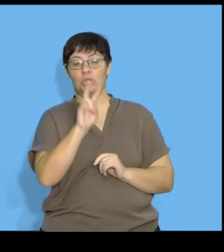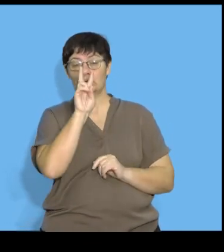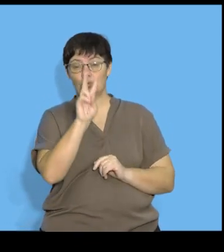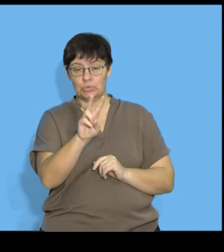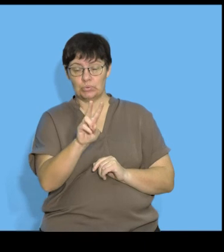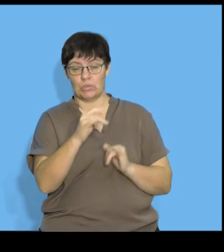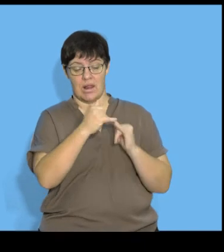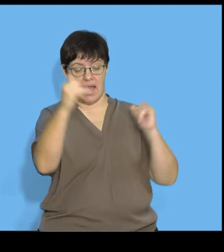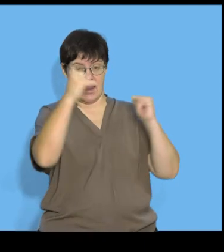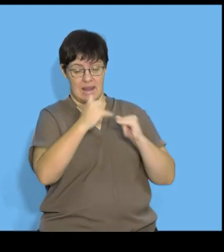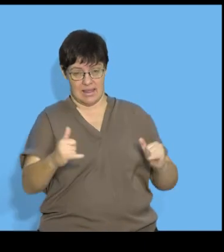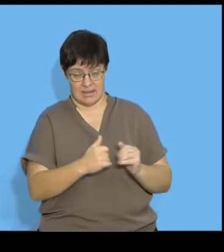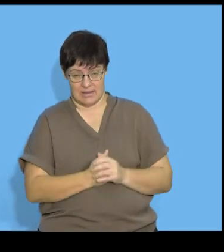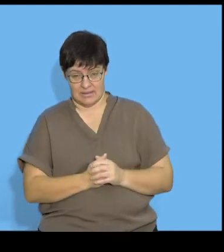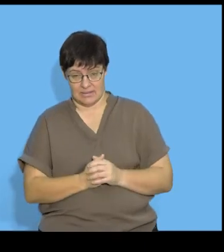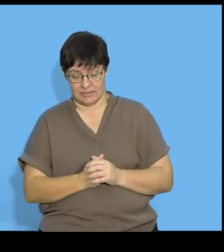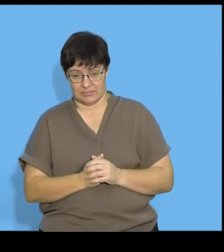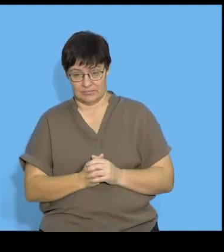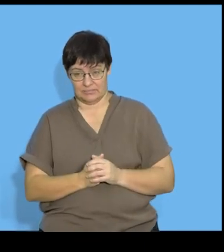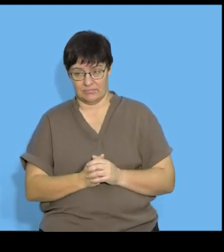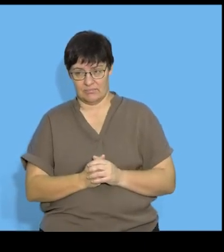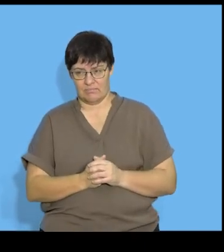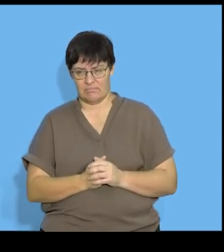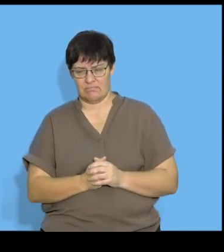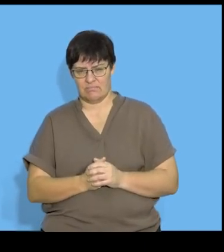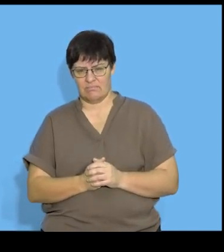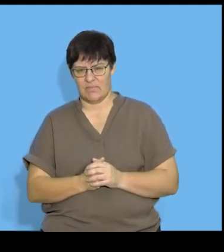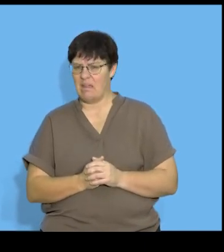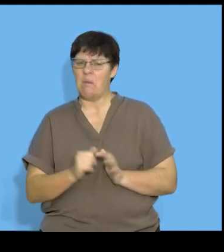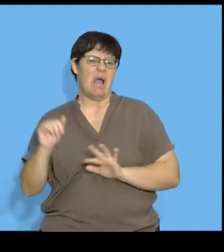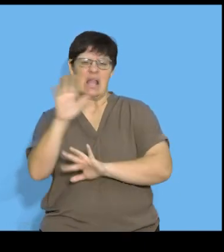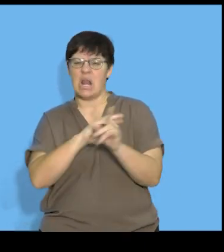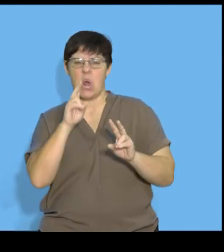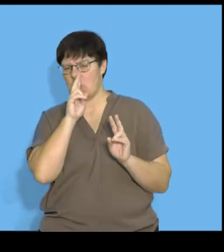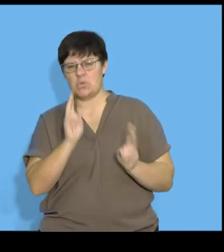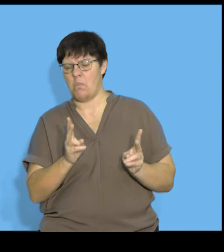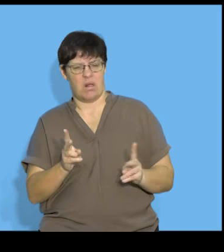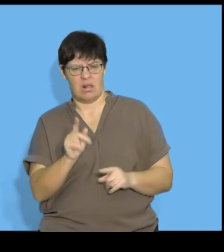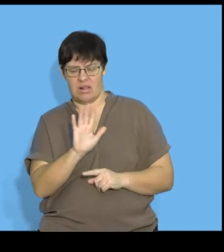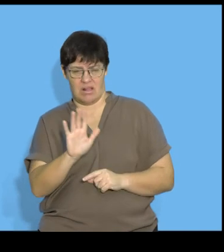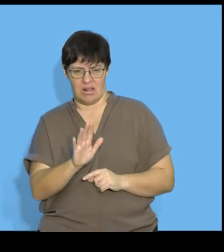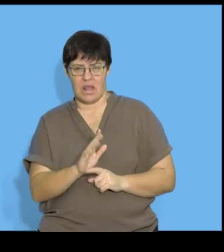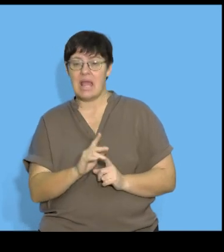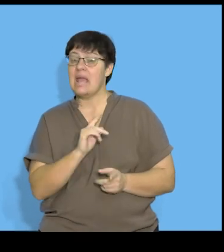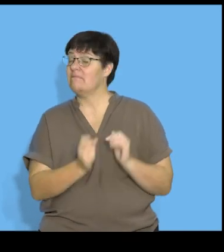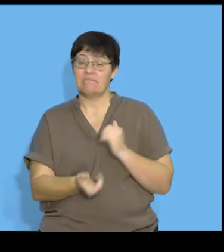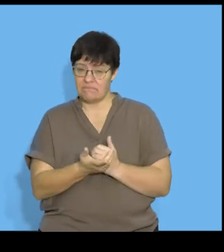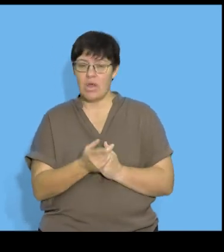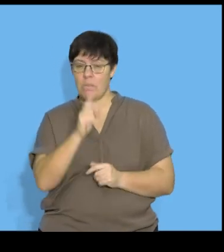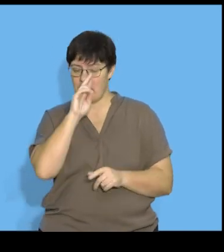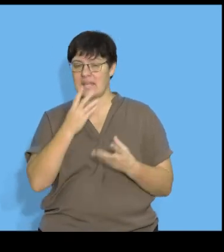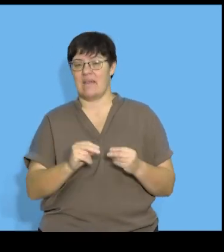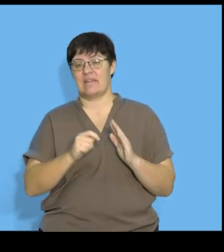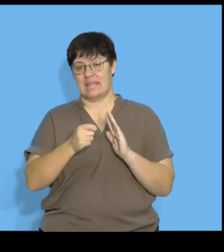lines. Generally, we don't use color, so if you don't use color, you need to come up with a key. Now, let's